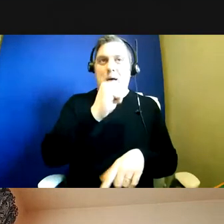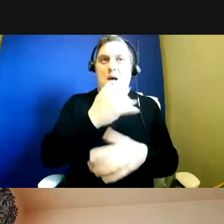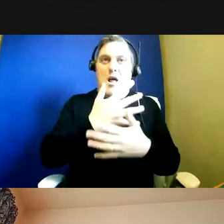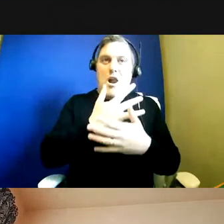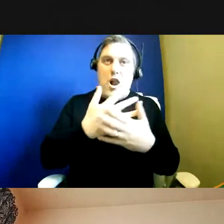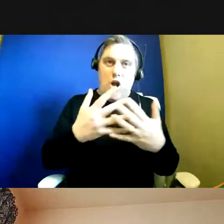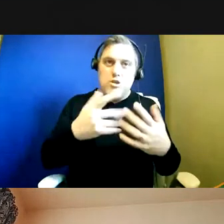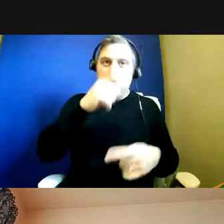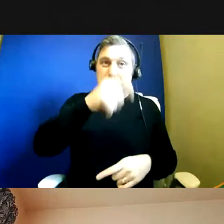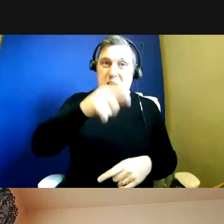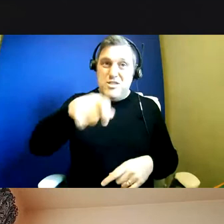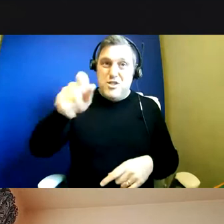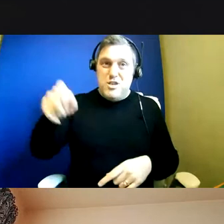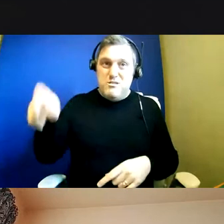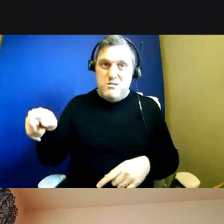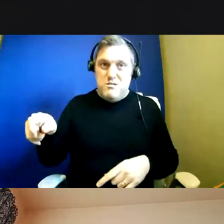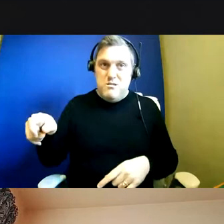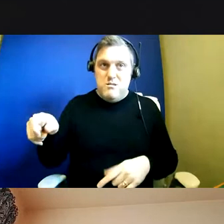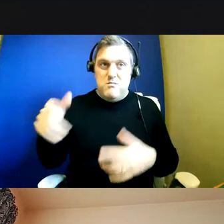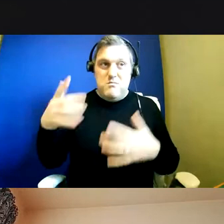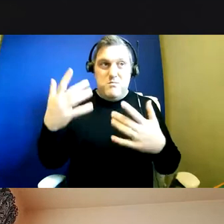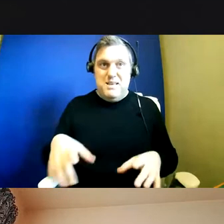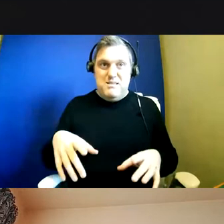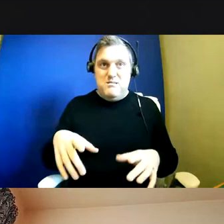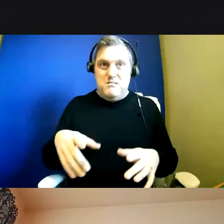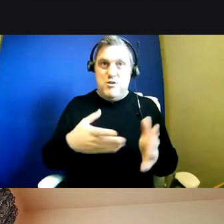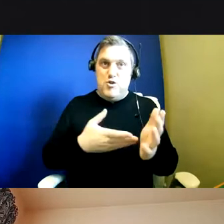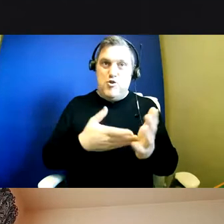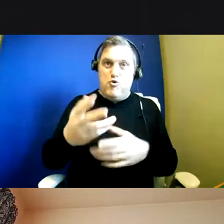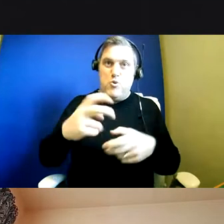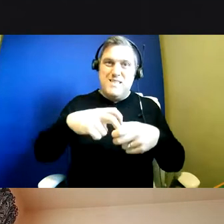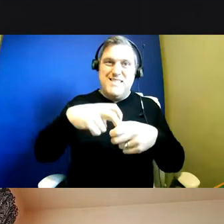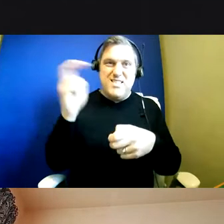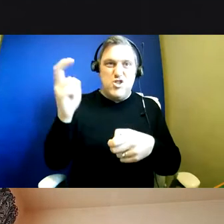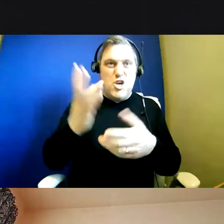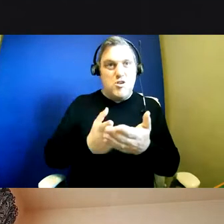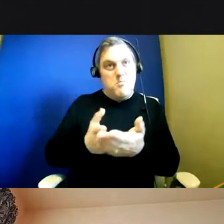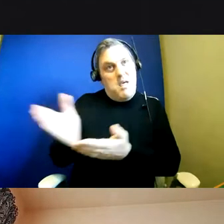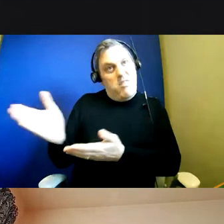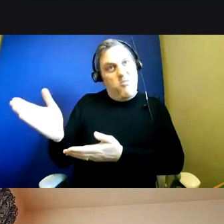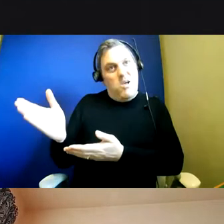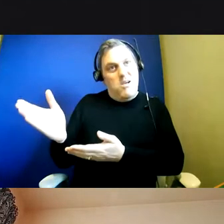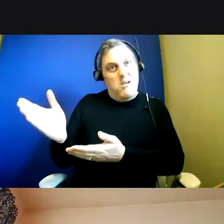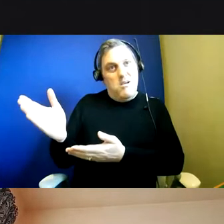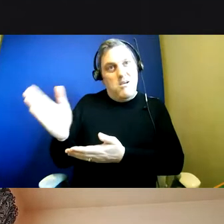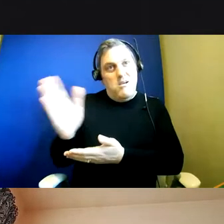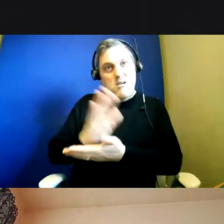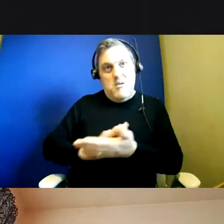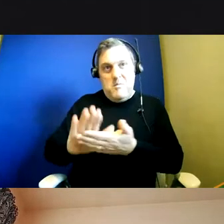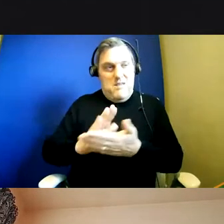the patients that have been admitted have been on a discharge pathway, so they might not necessarily